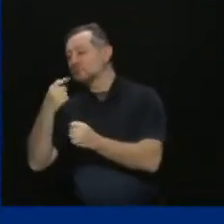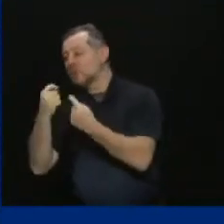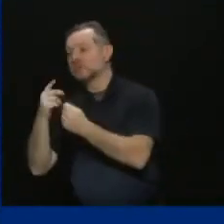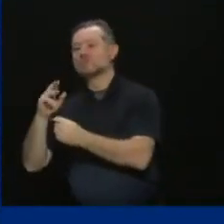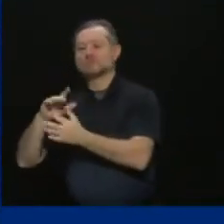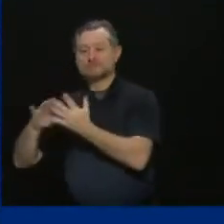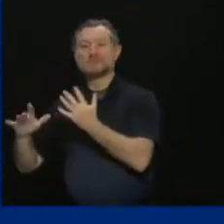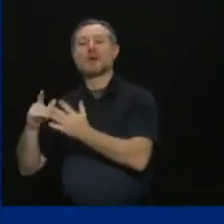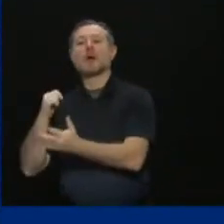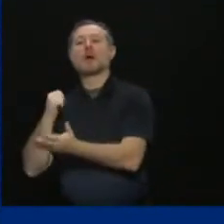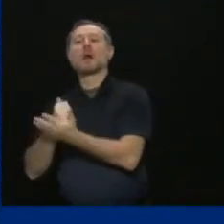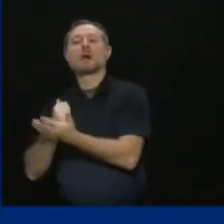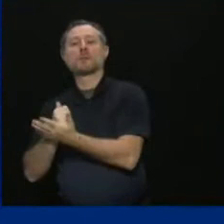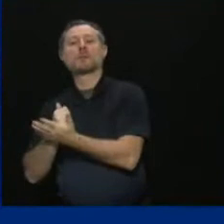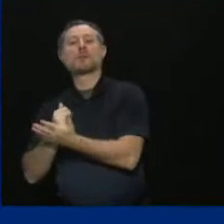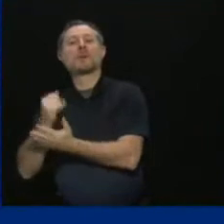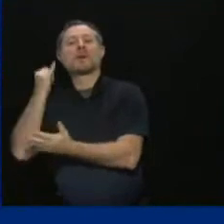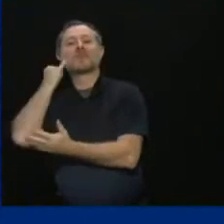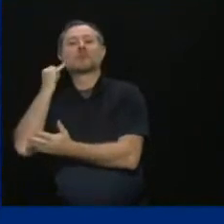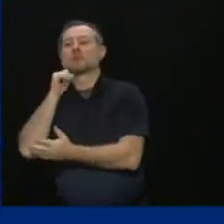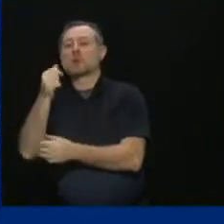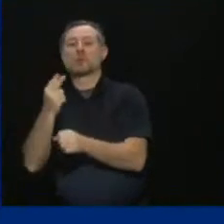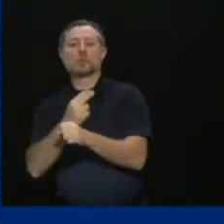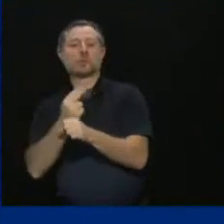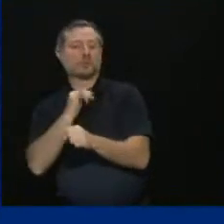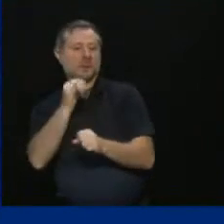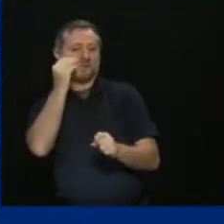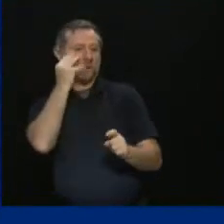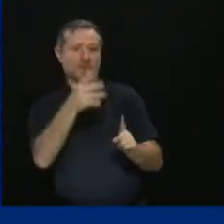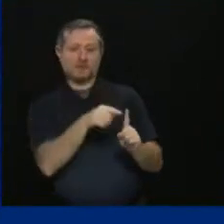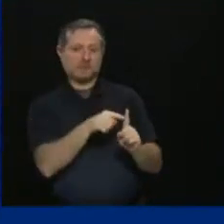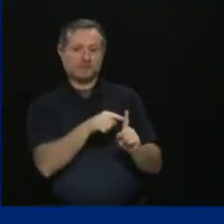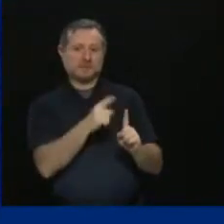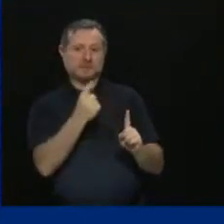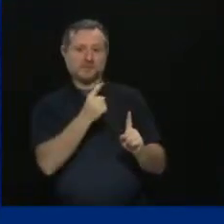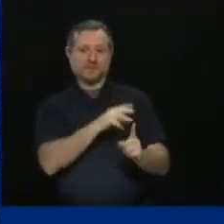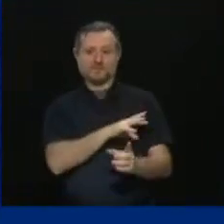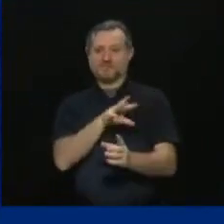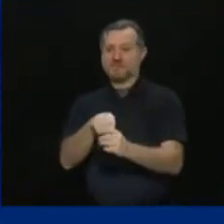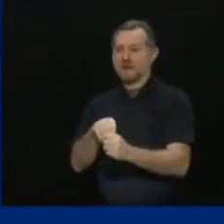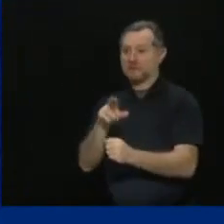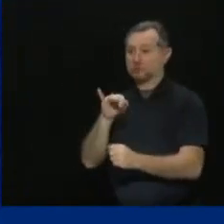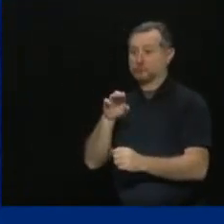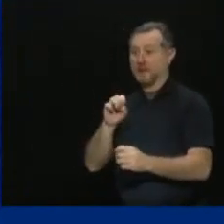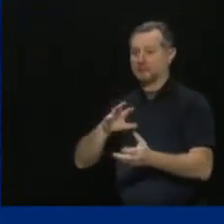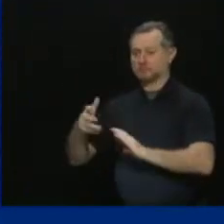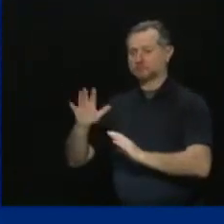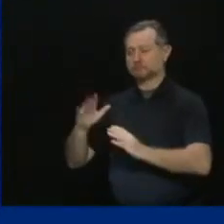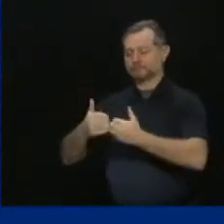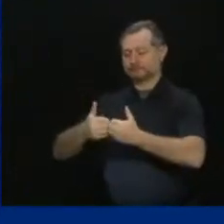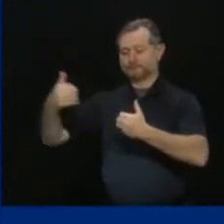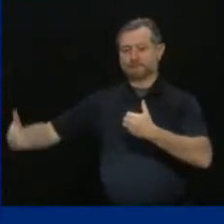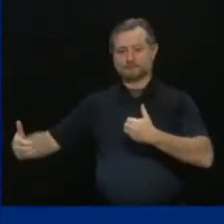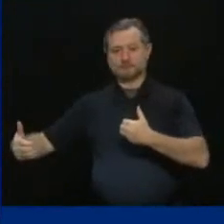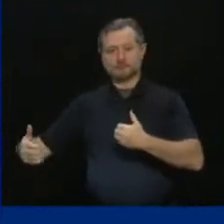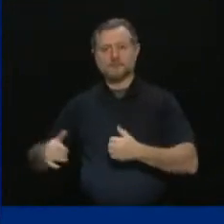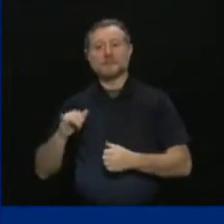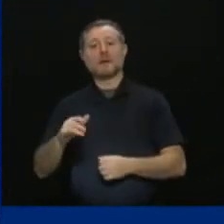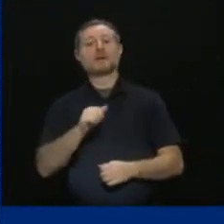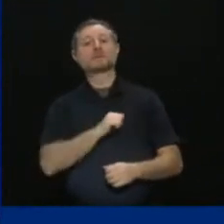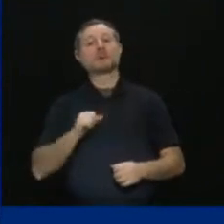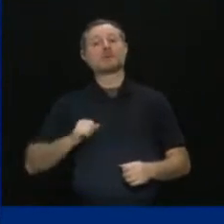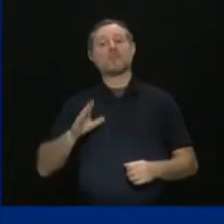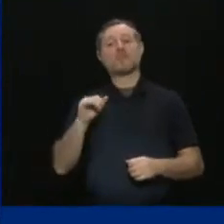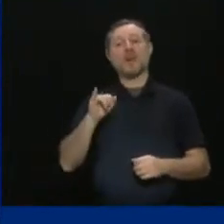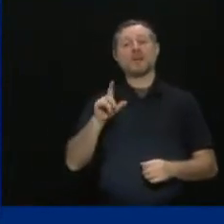has been committed. Also, Senator Bailey and Assemblymember Richardson have our last bill, which expands the